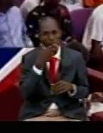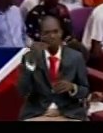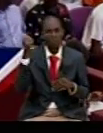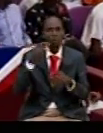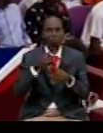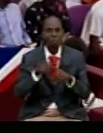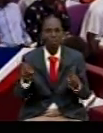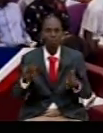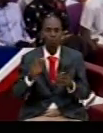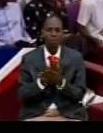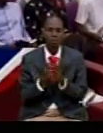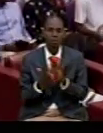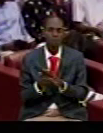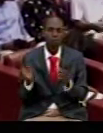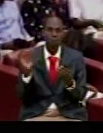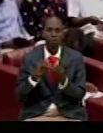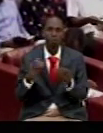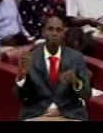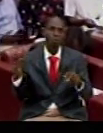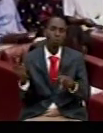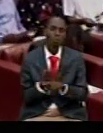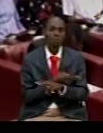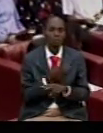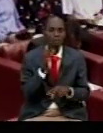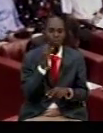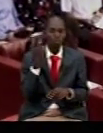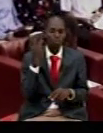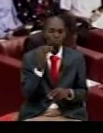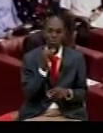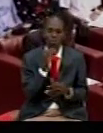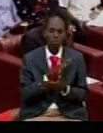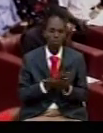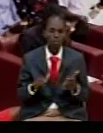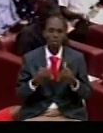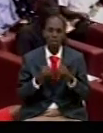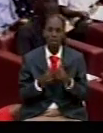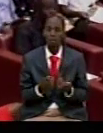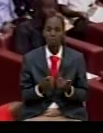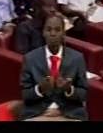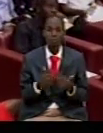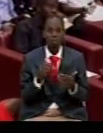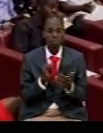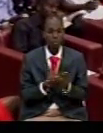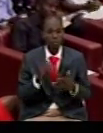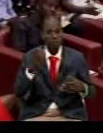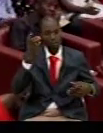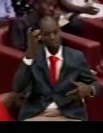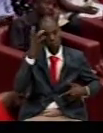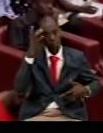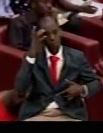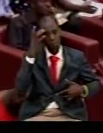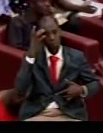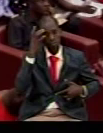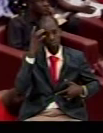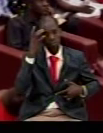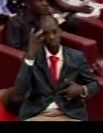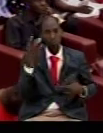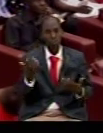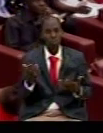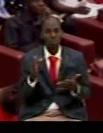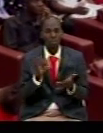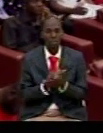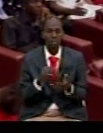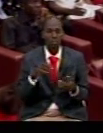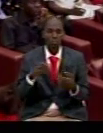grew worse. She was unclean. How? That plague, that disease,